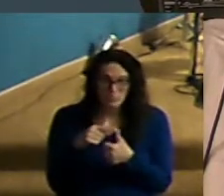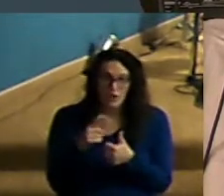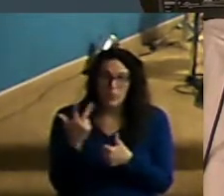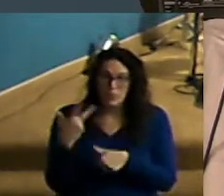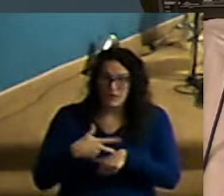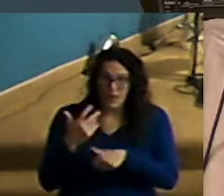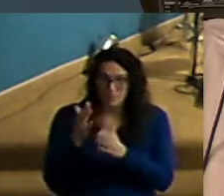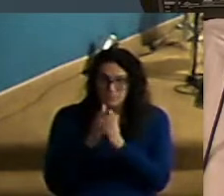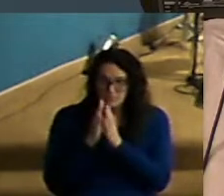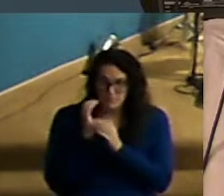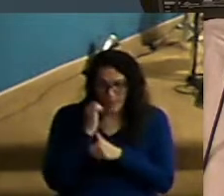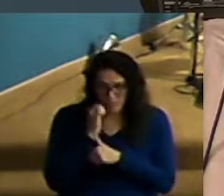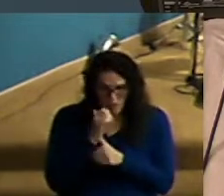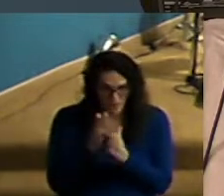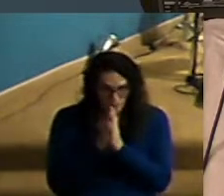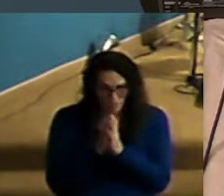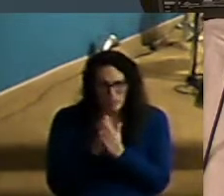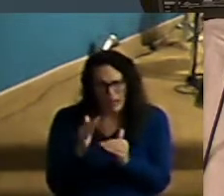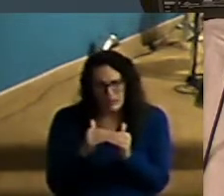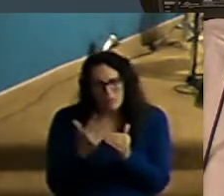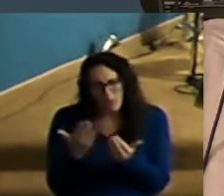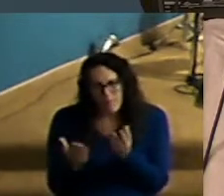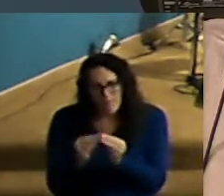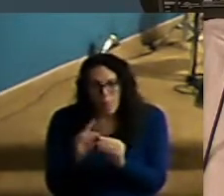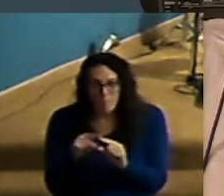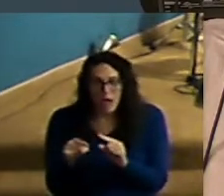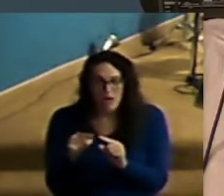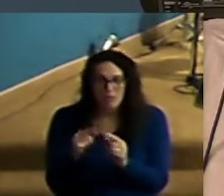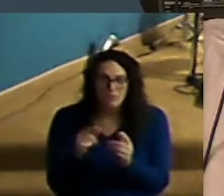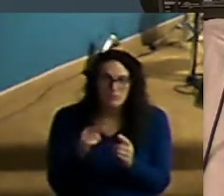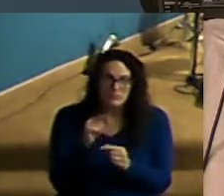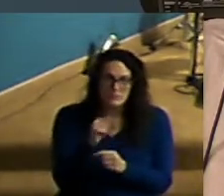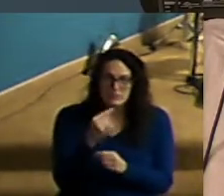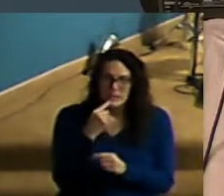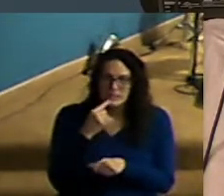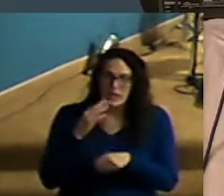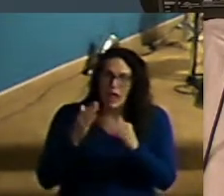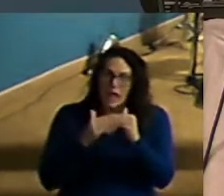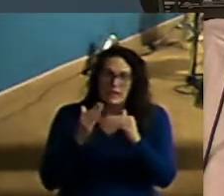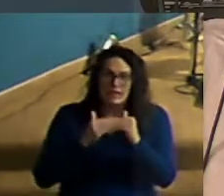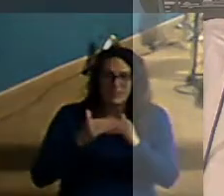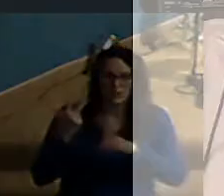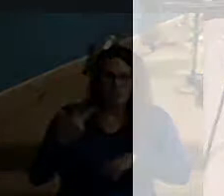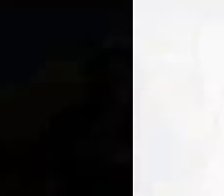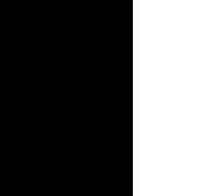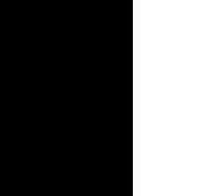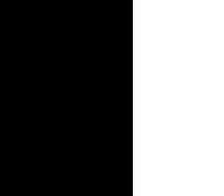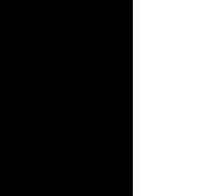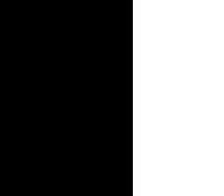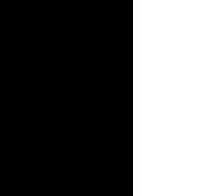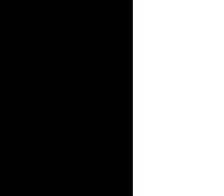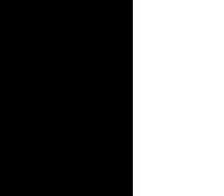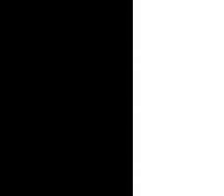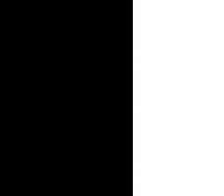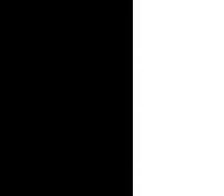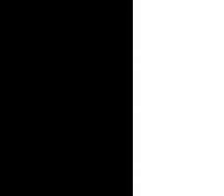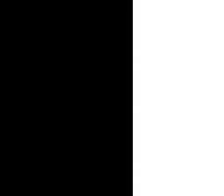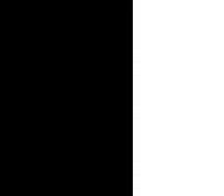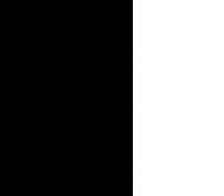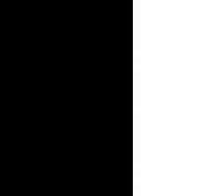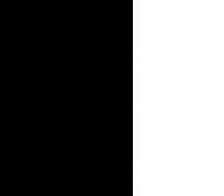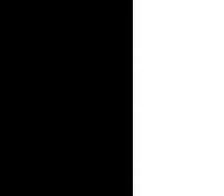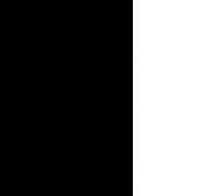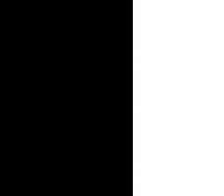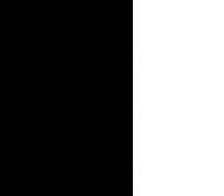day, at least, probably more, but it says that he prays three times a day. He got down on his